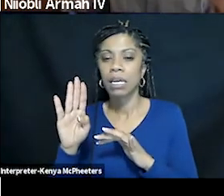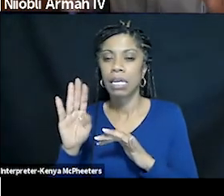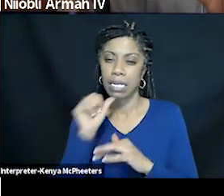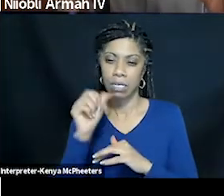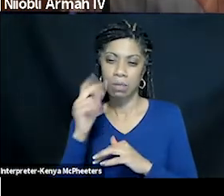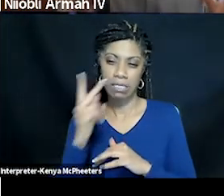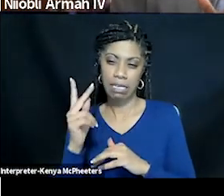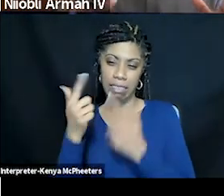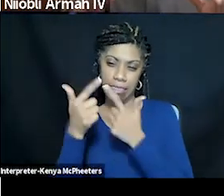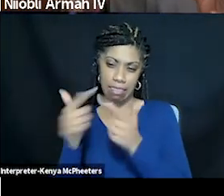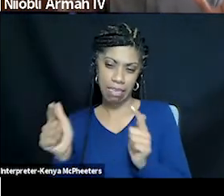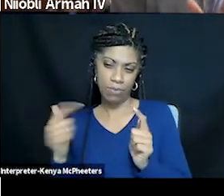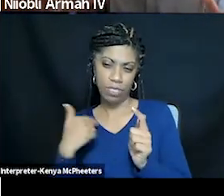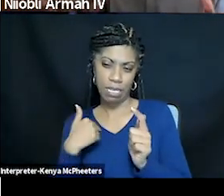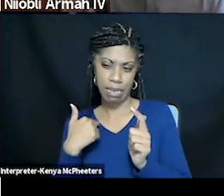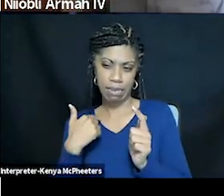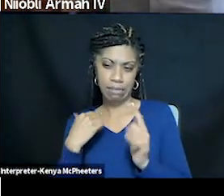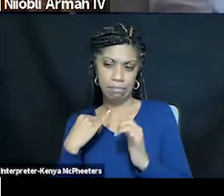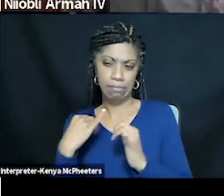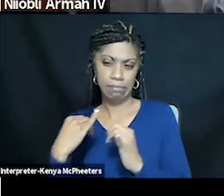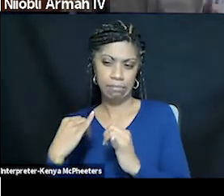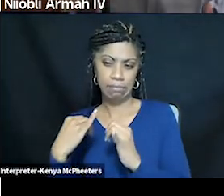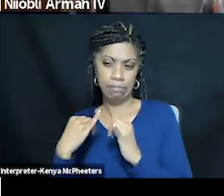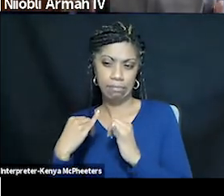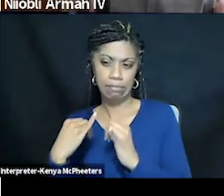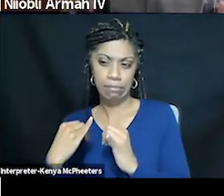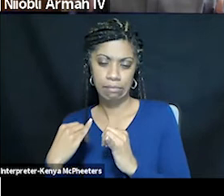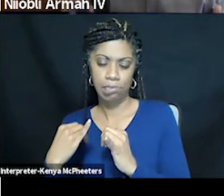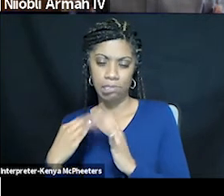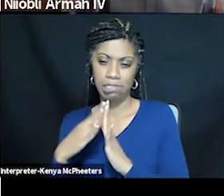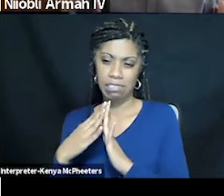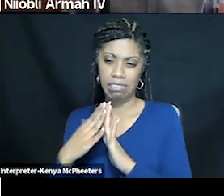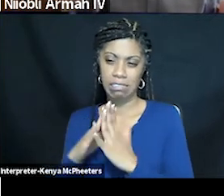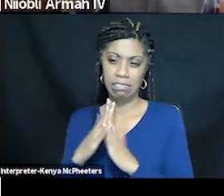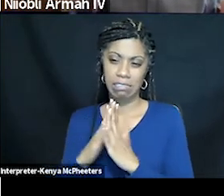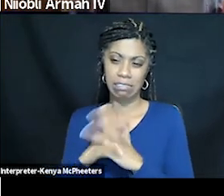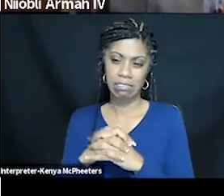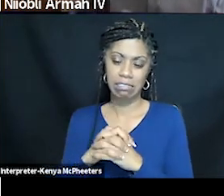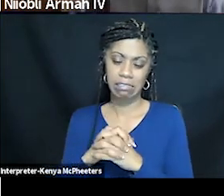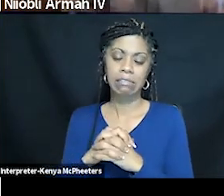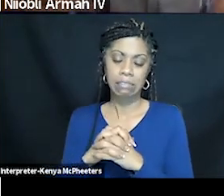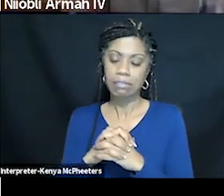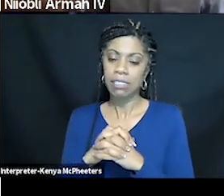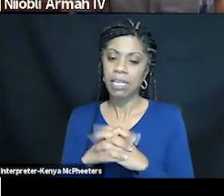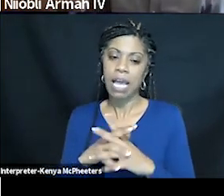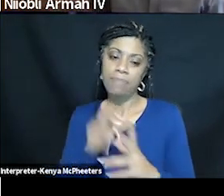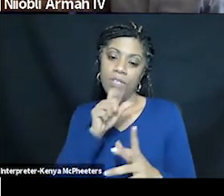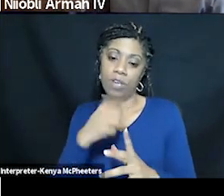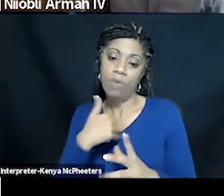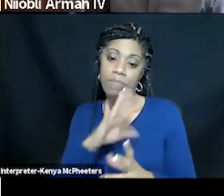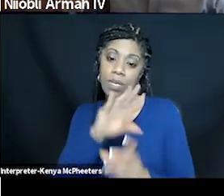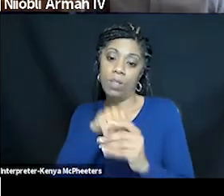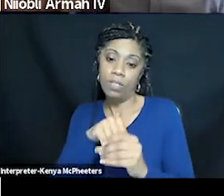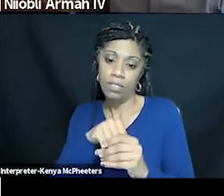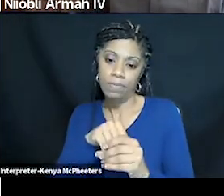group. And we know foundations and nonprofit organizations are very insular, but we know to get to the racial change work, and they have to be more